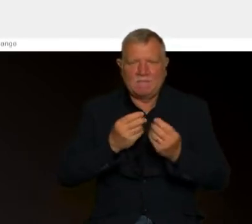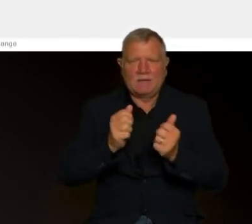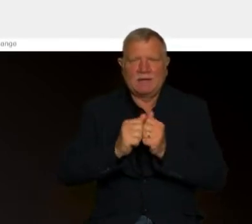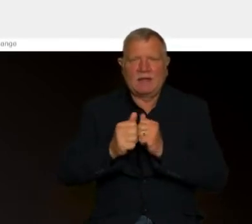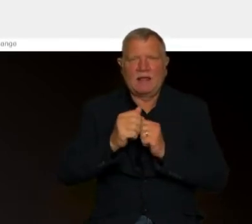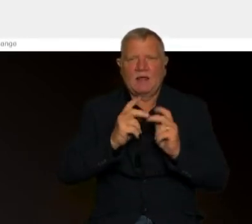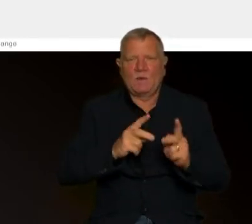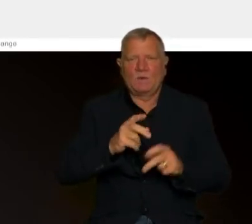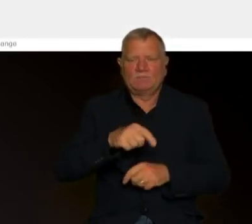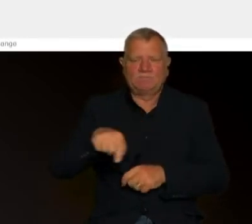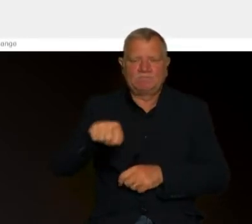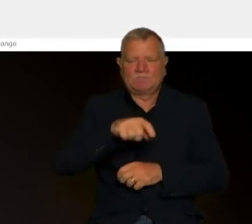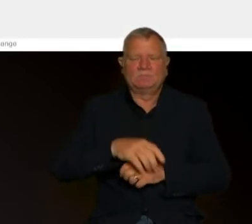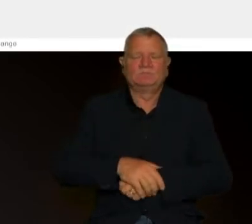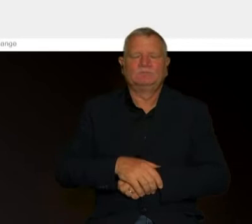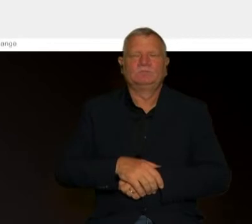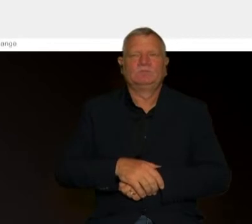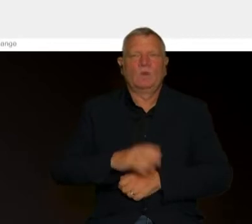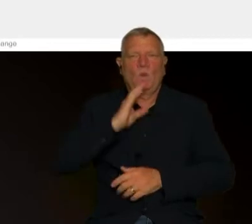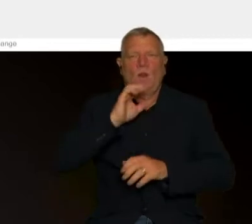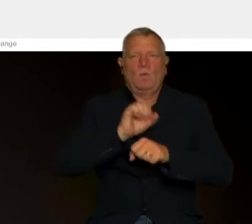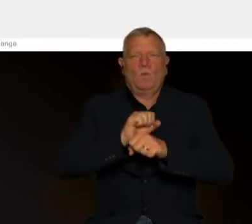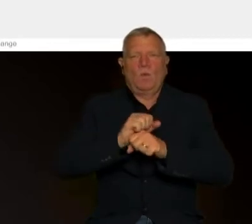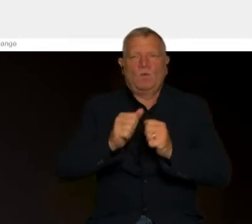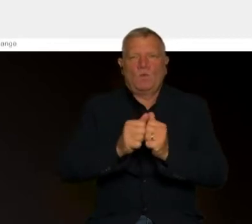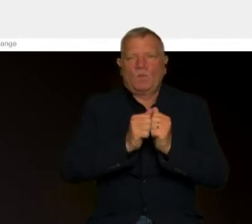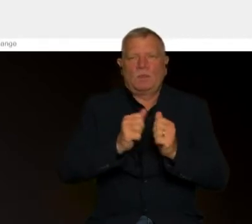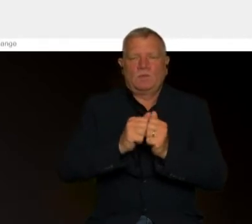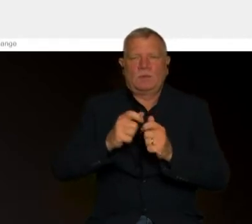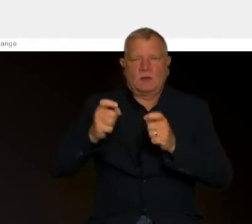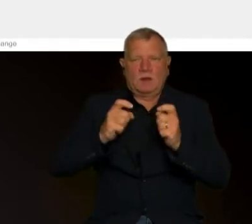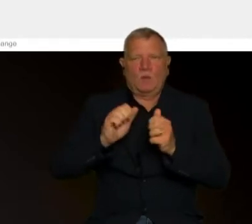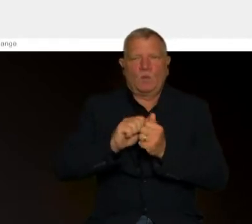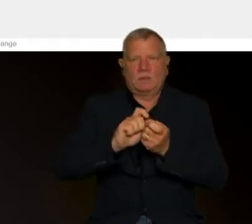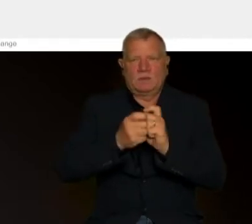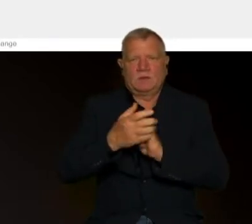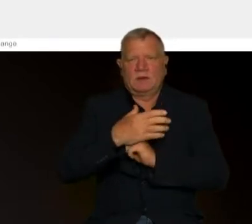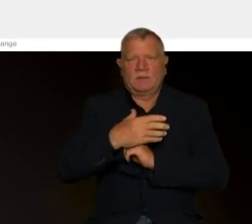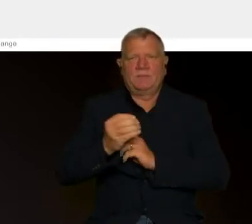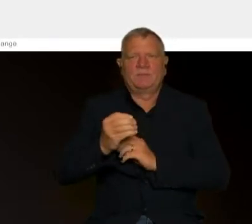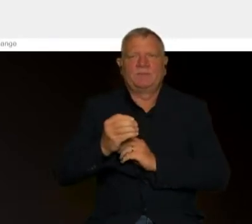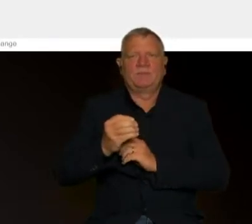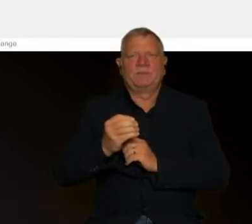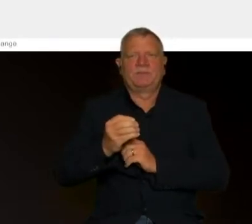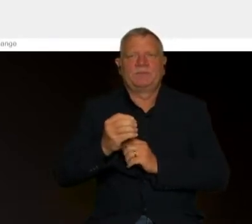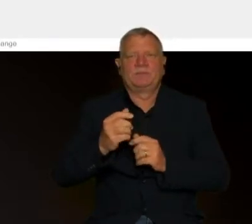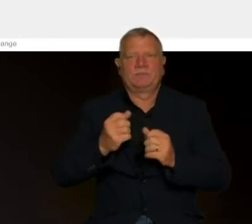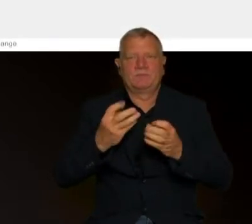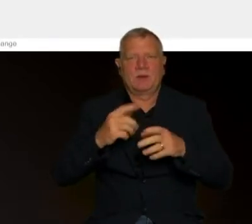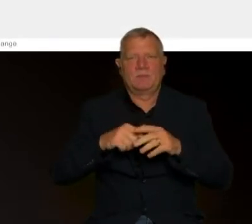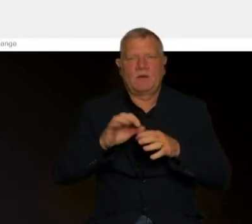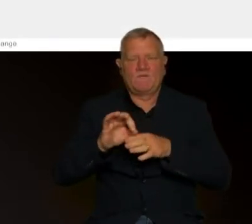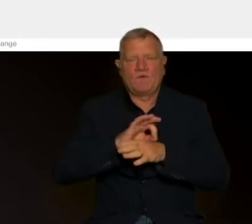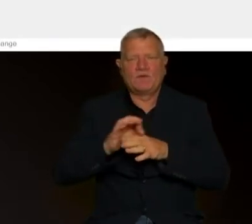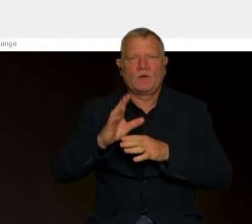review of operations, and their effectiveness. So we will be working with the director in this transition, and we will